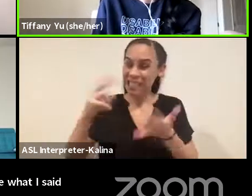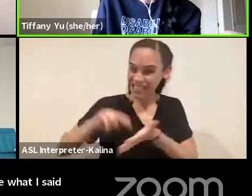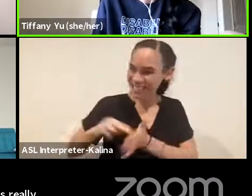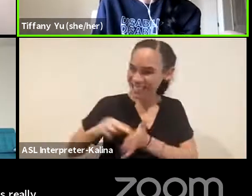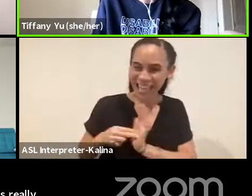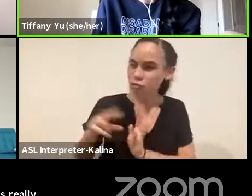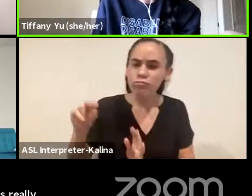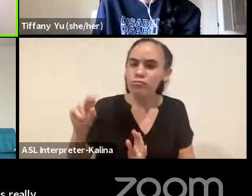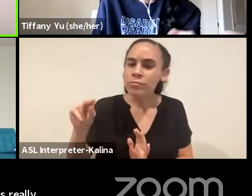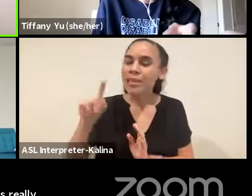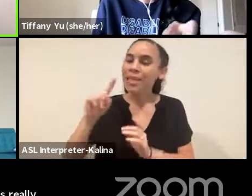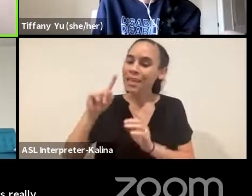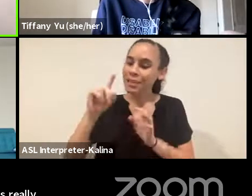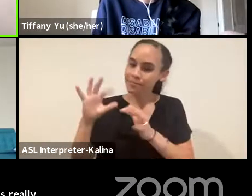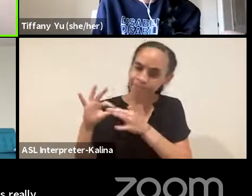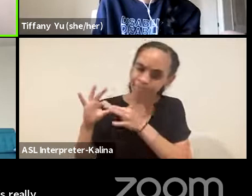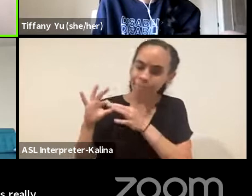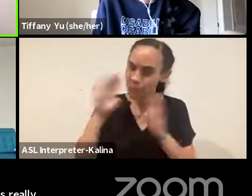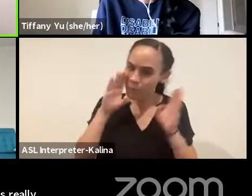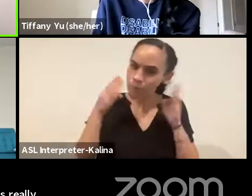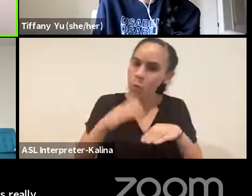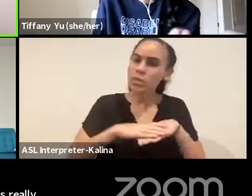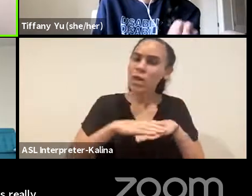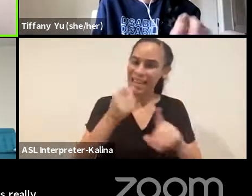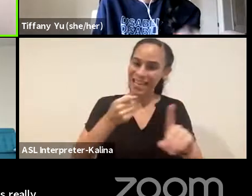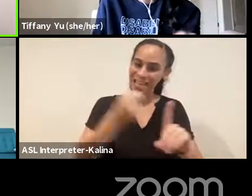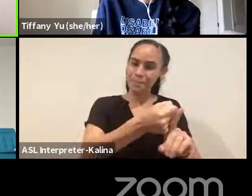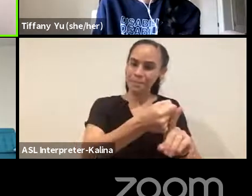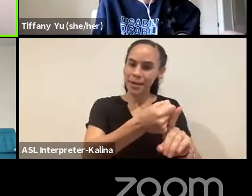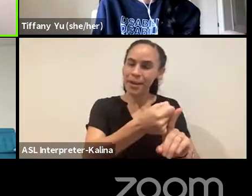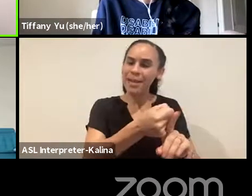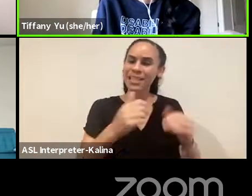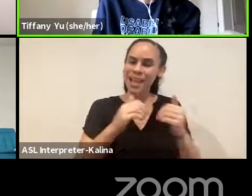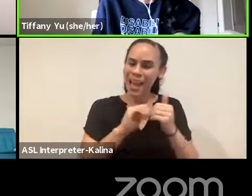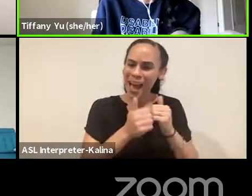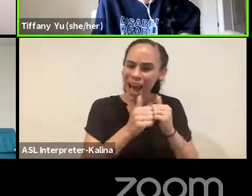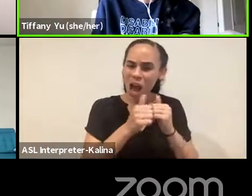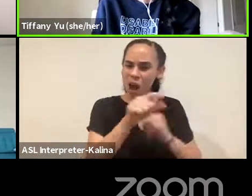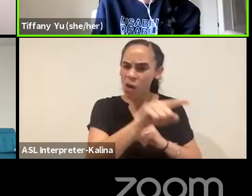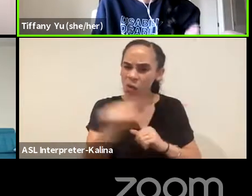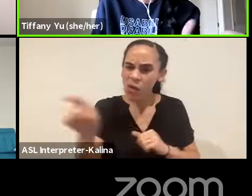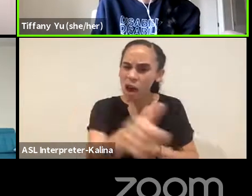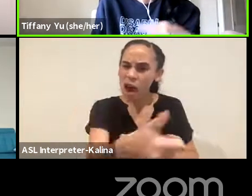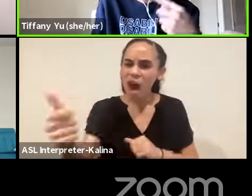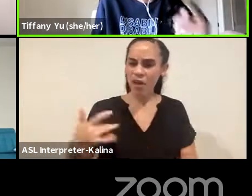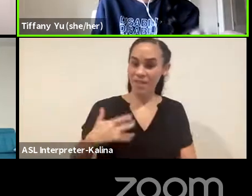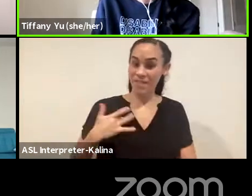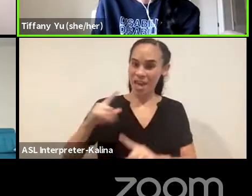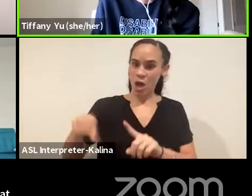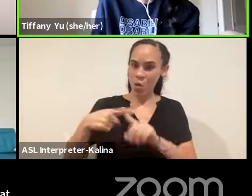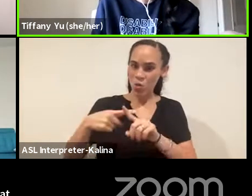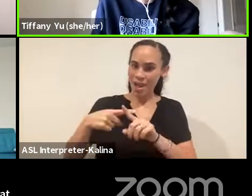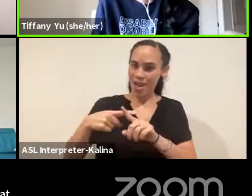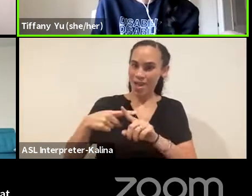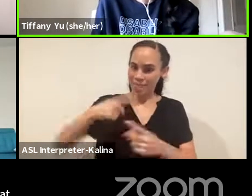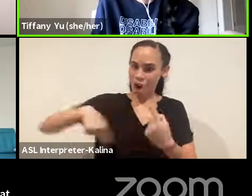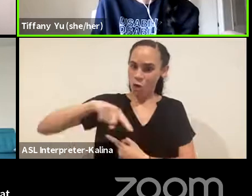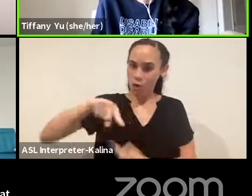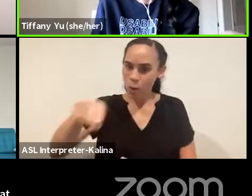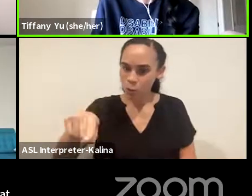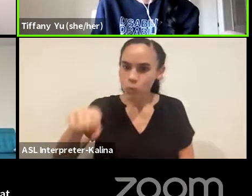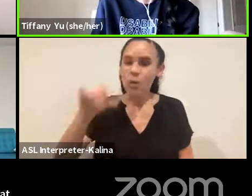the impact, right? Mhm. And then focusing on that impact, like how do other people feel when they're around you? Like that is that act of